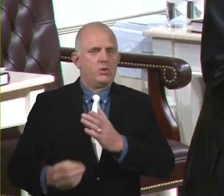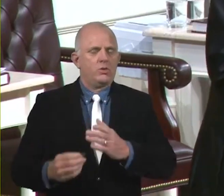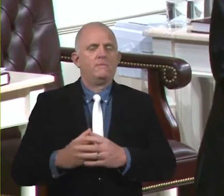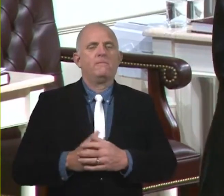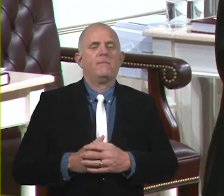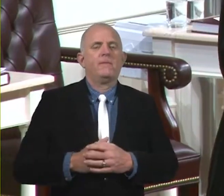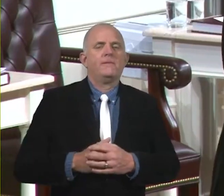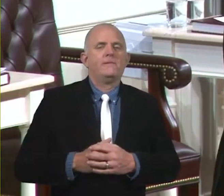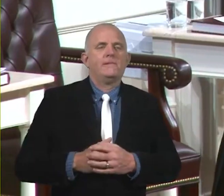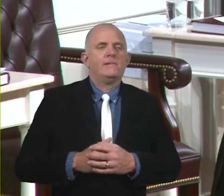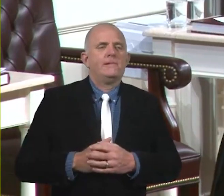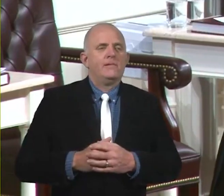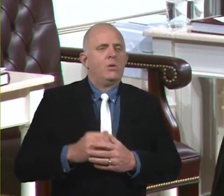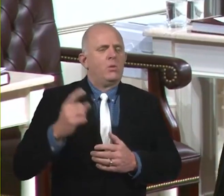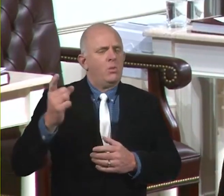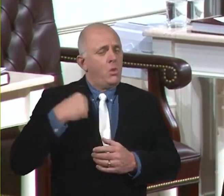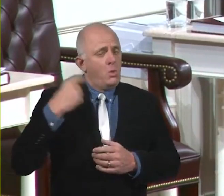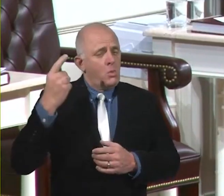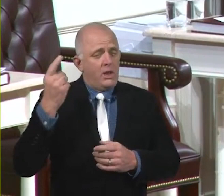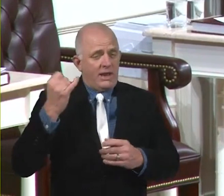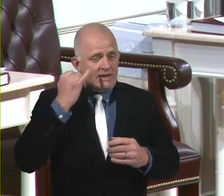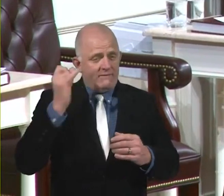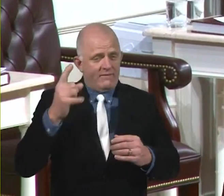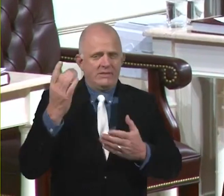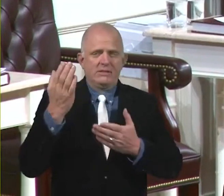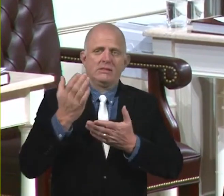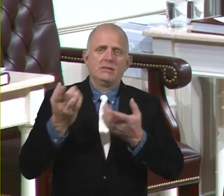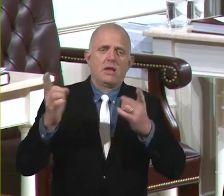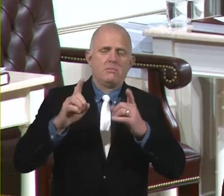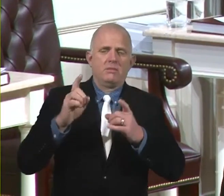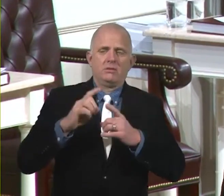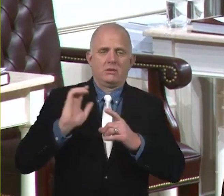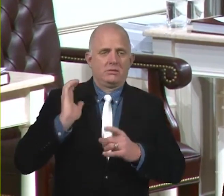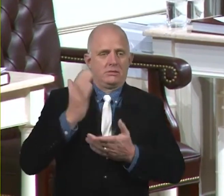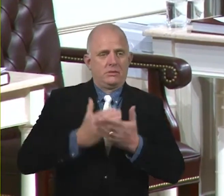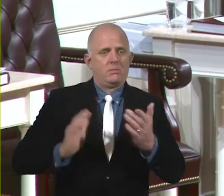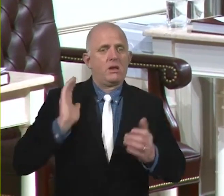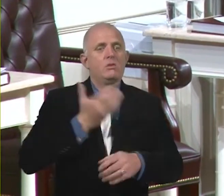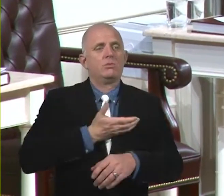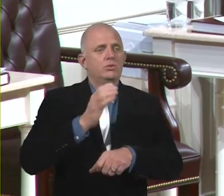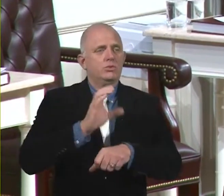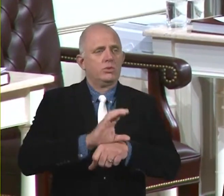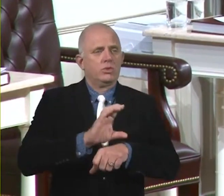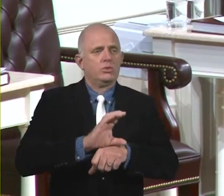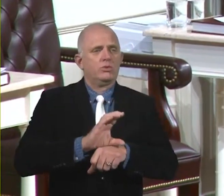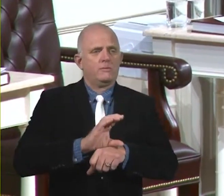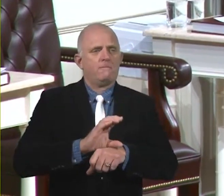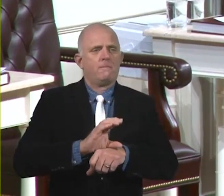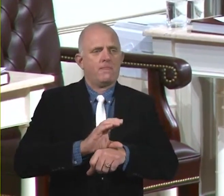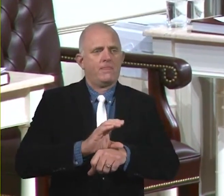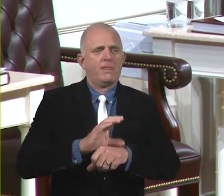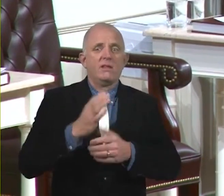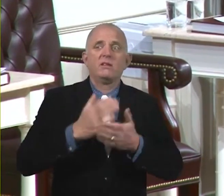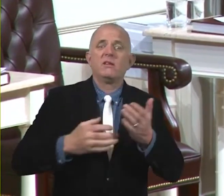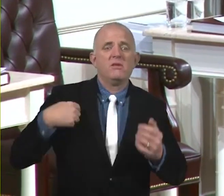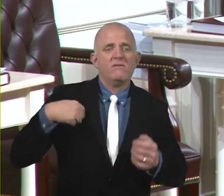I wonder if that's happened to some of our churches. I wonder if it's happened to some of us.